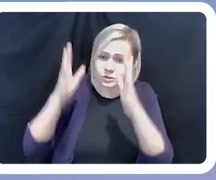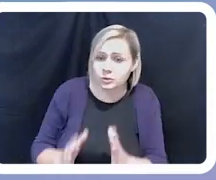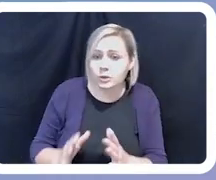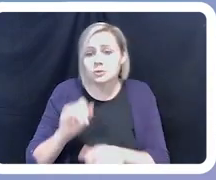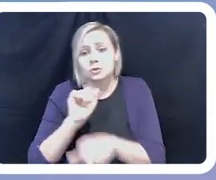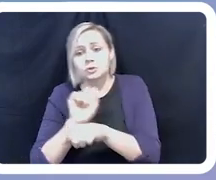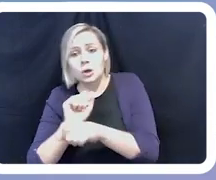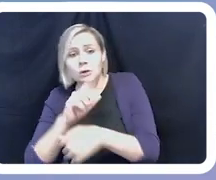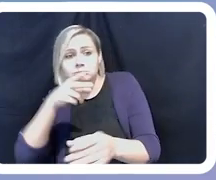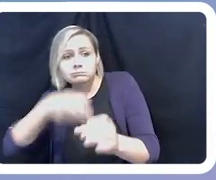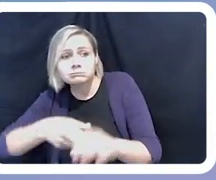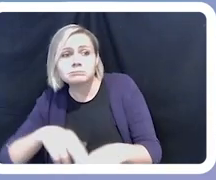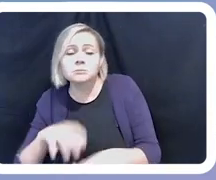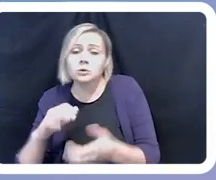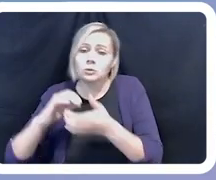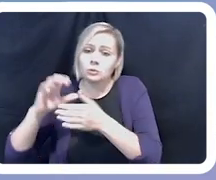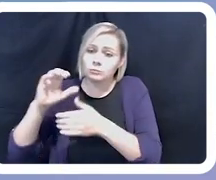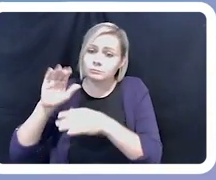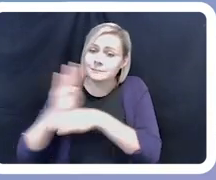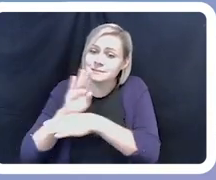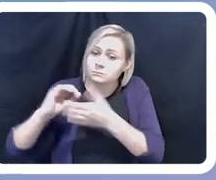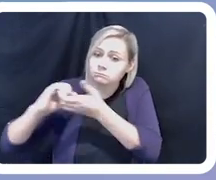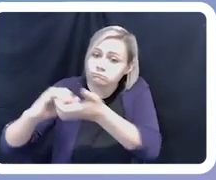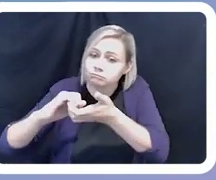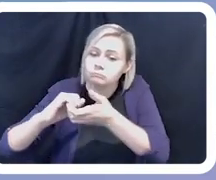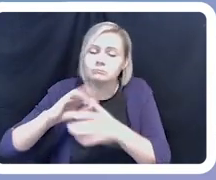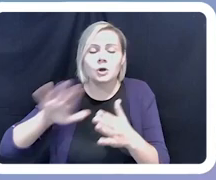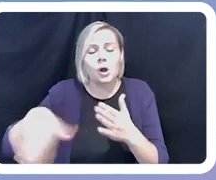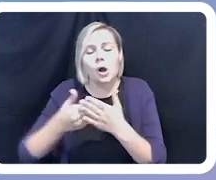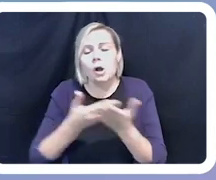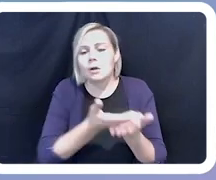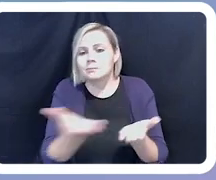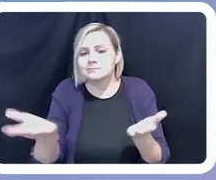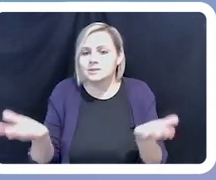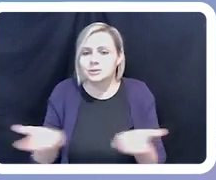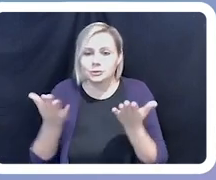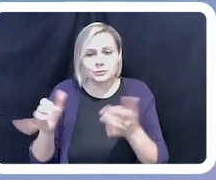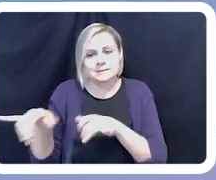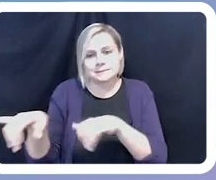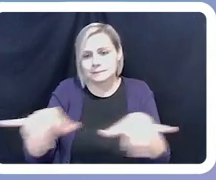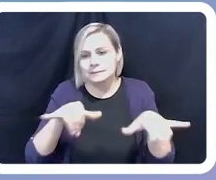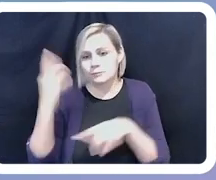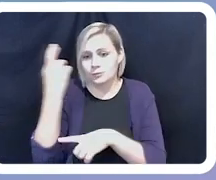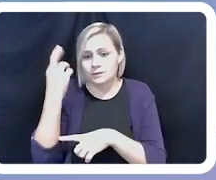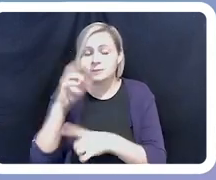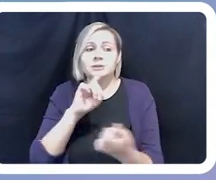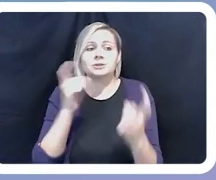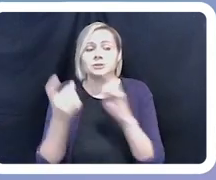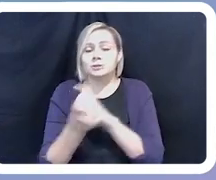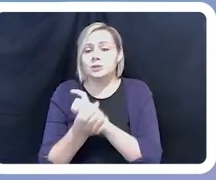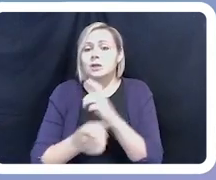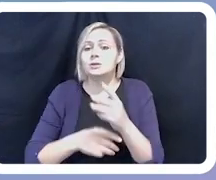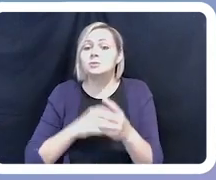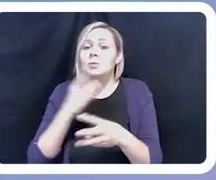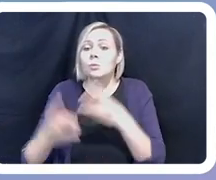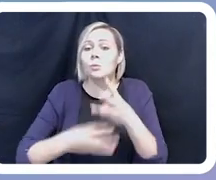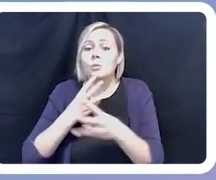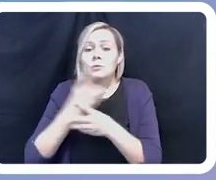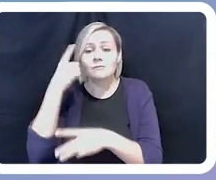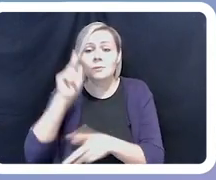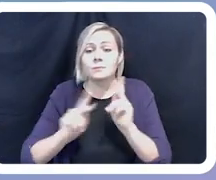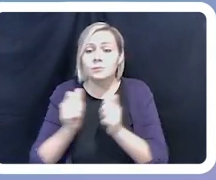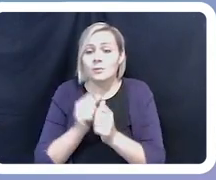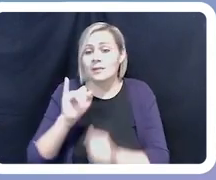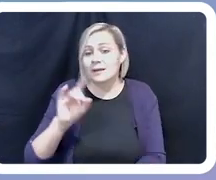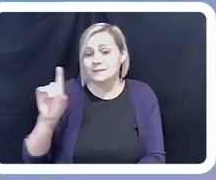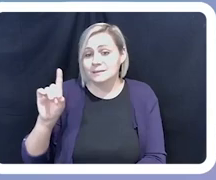jobs participants, and corporate partners. All are here for the same reason, to change the world for people with intellectual and developmental